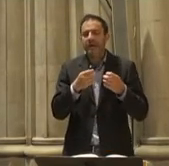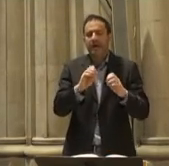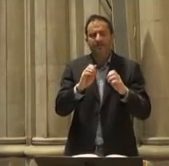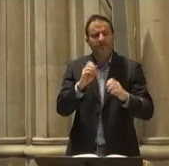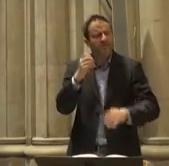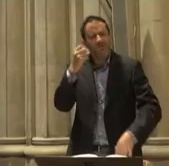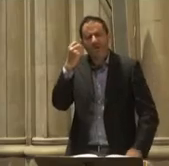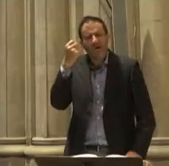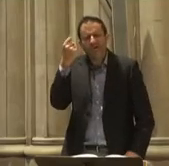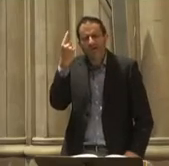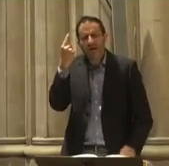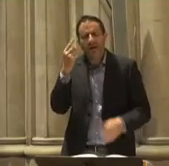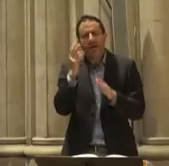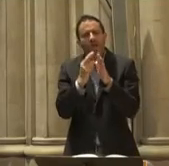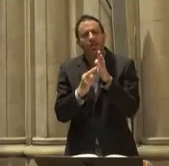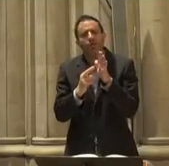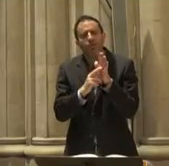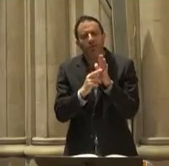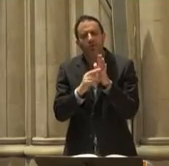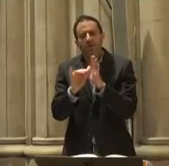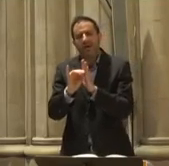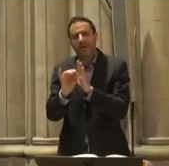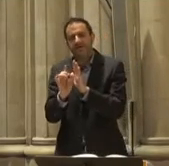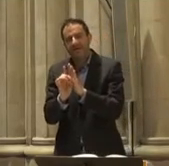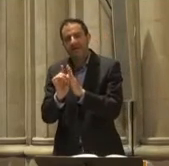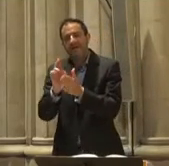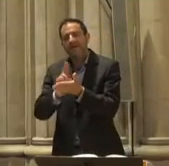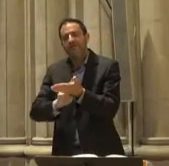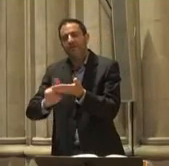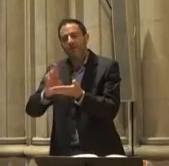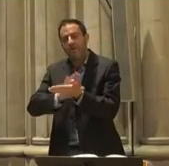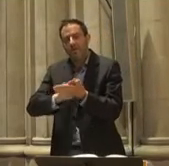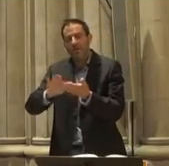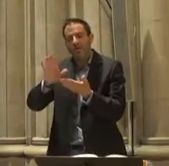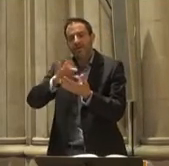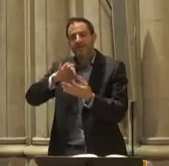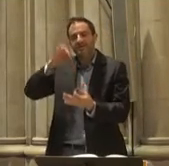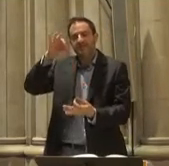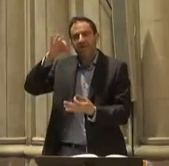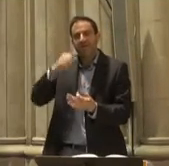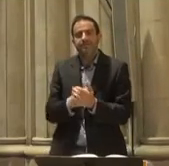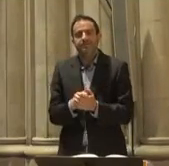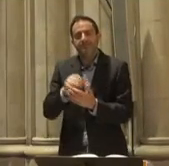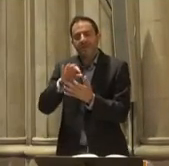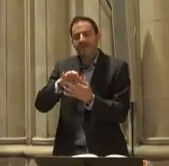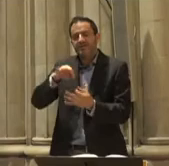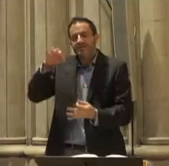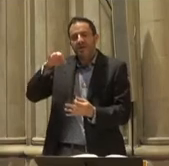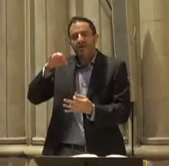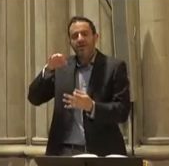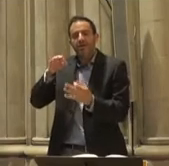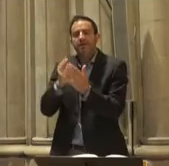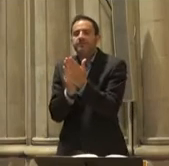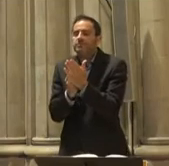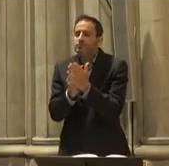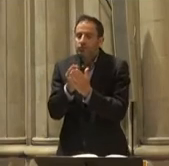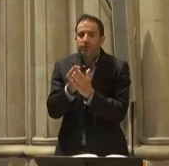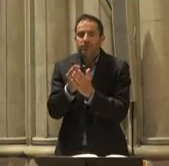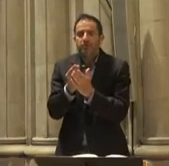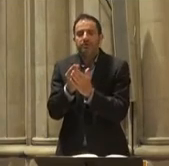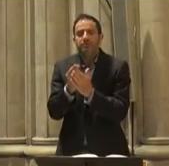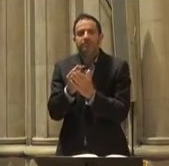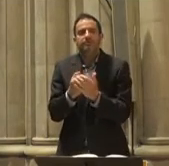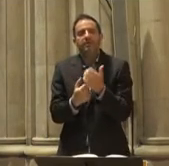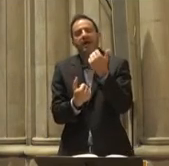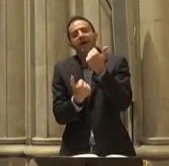understand the role and identity of the Holy Spirit, the Spirit of truth, the Advocate, who